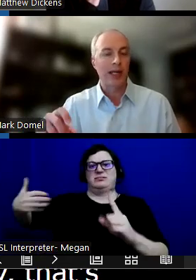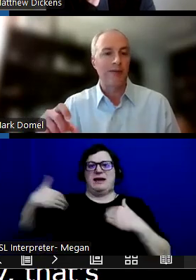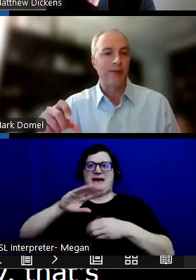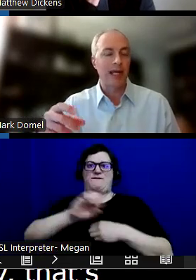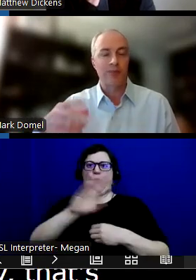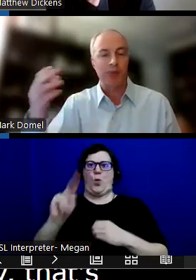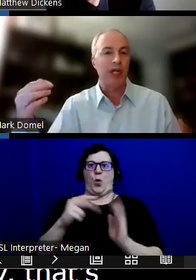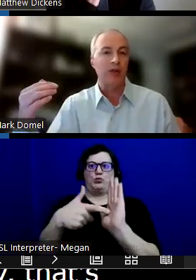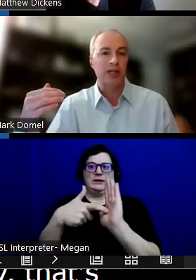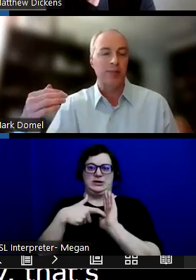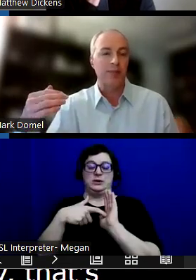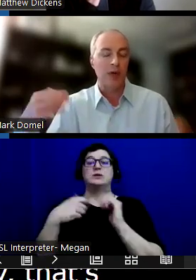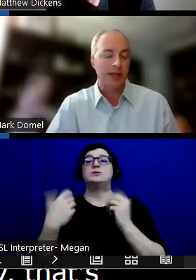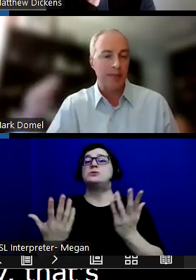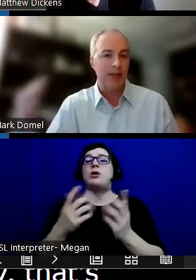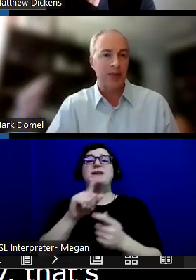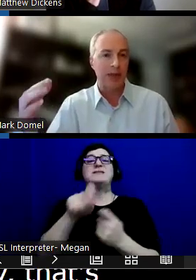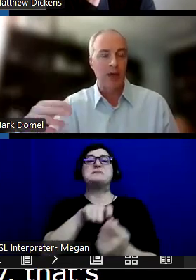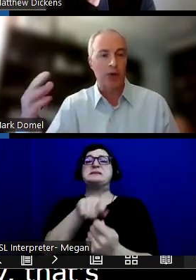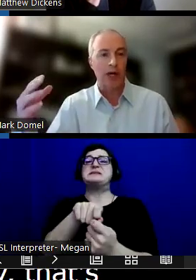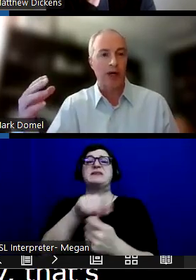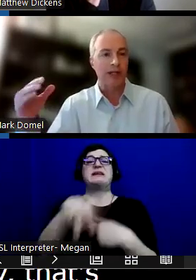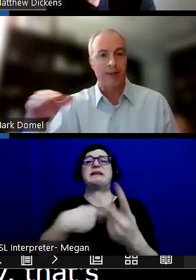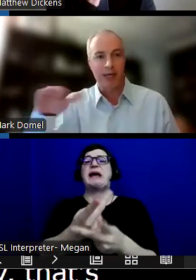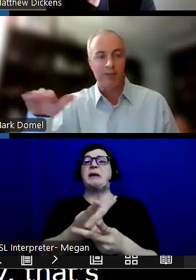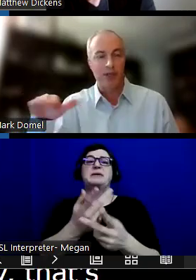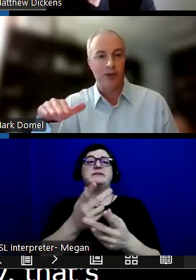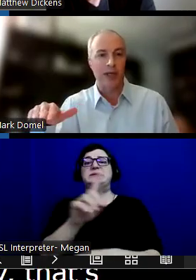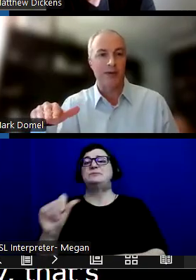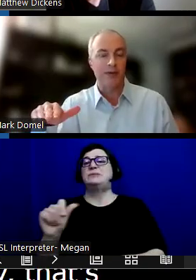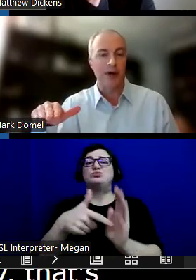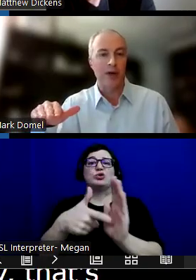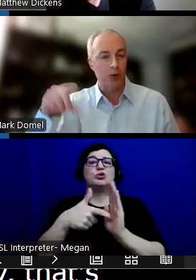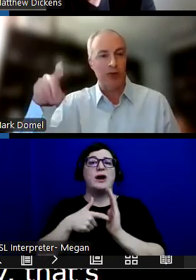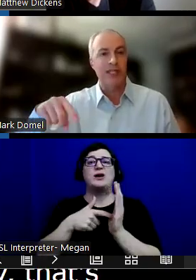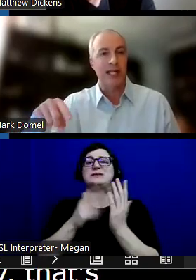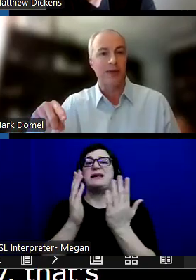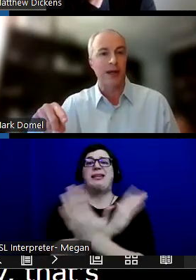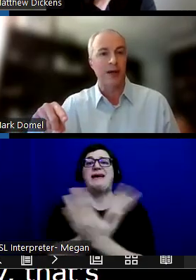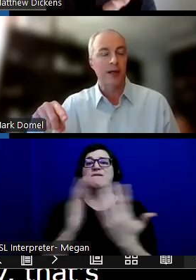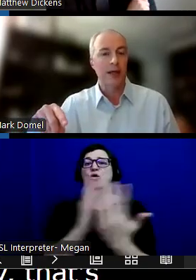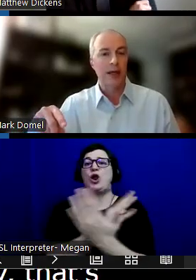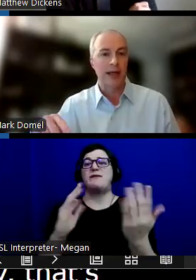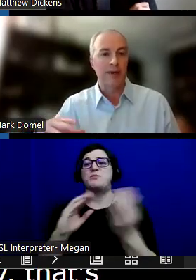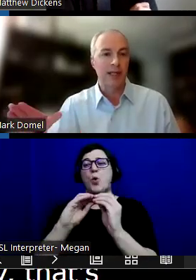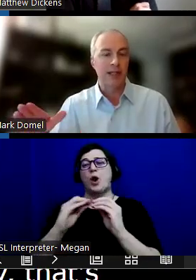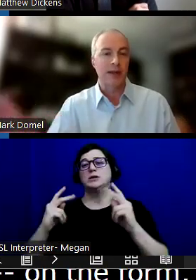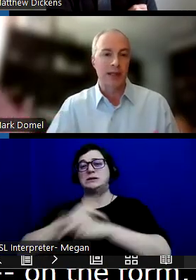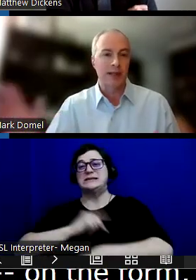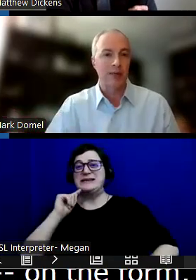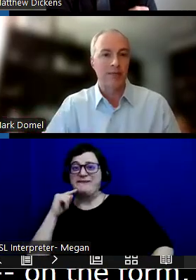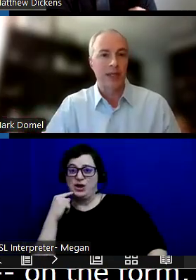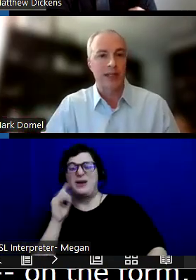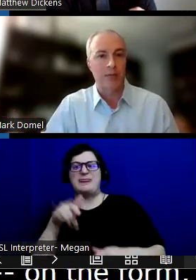so if a particular type of disability requires a particular level of severity, it will be set out there. And if it doesn't,